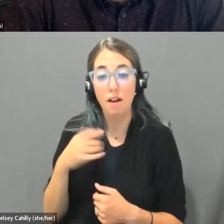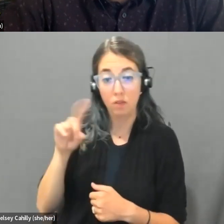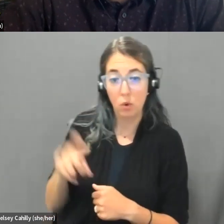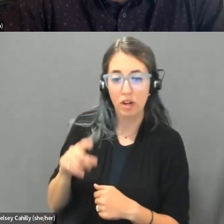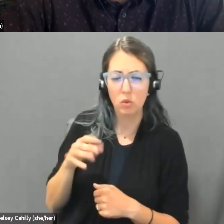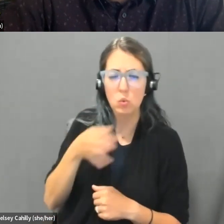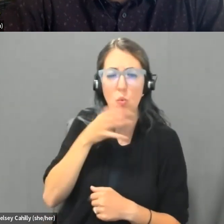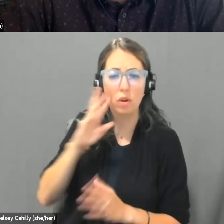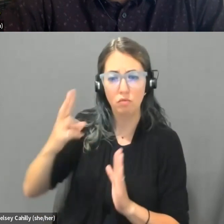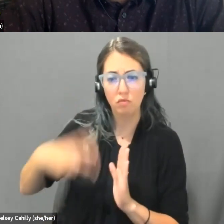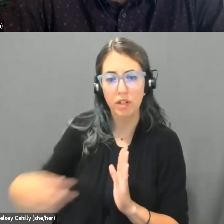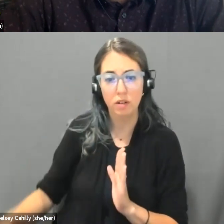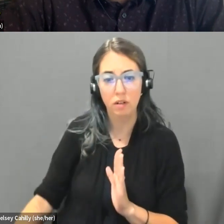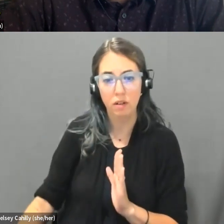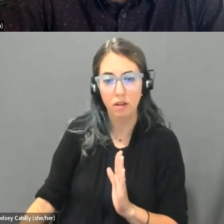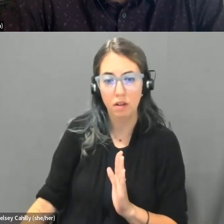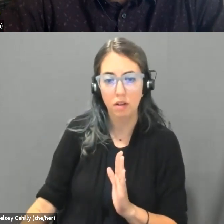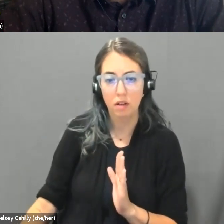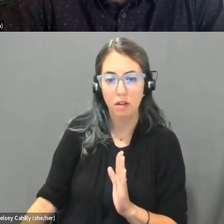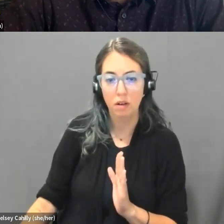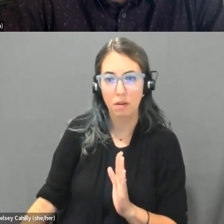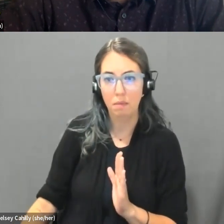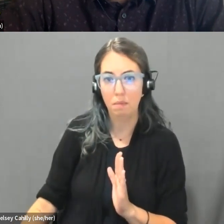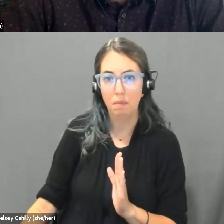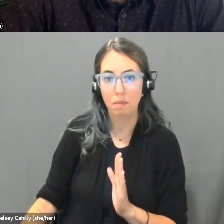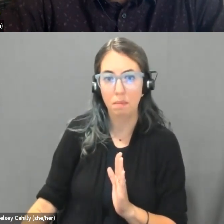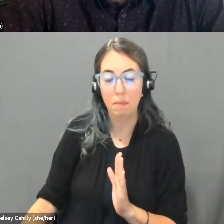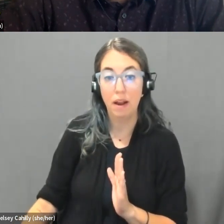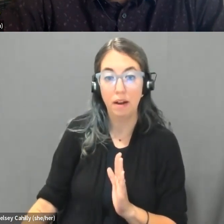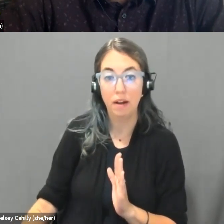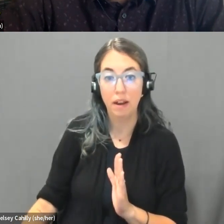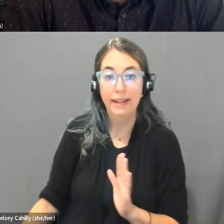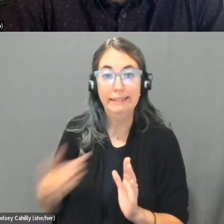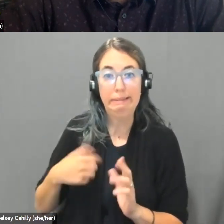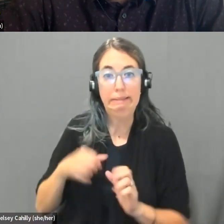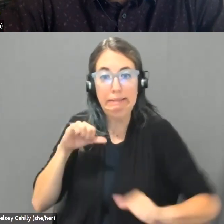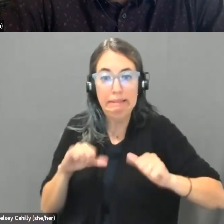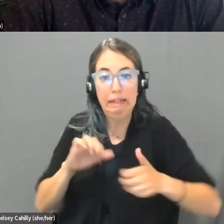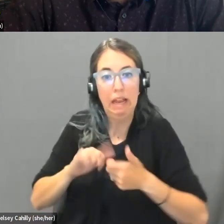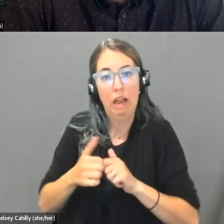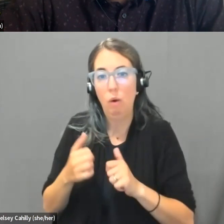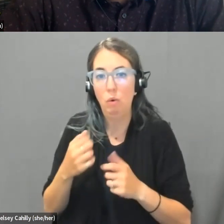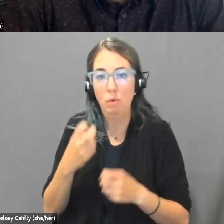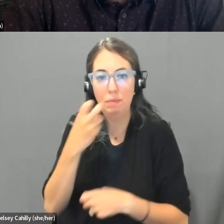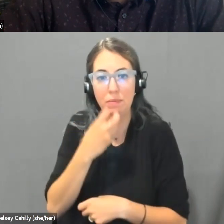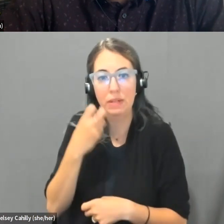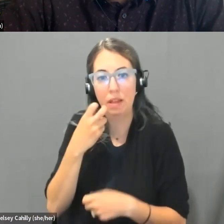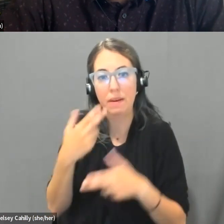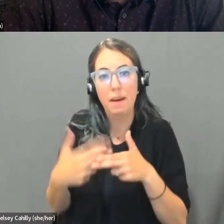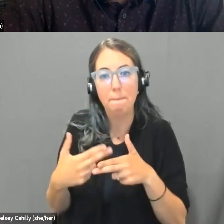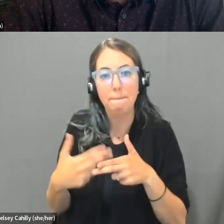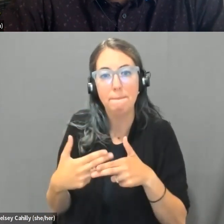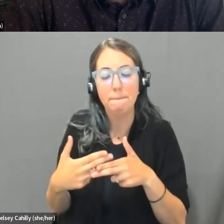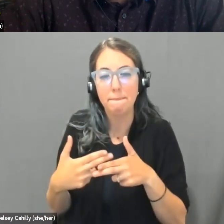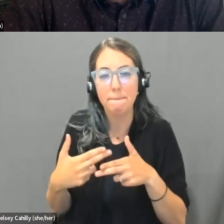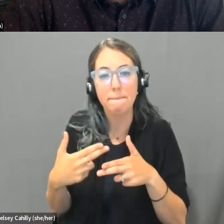would encourage someone whose name I wish I could have some help pronouncing, Devea, I believe is what it looks like